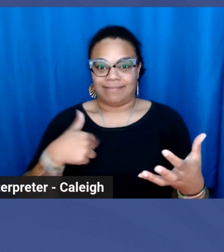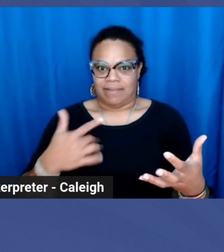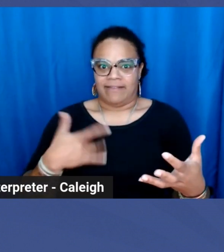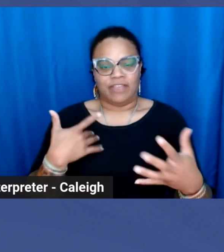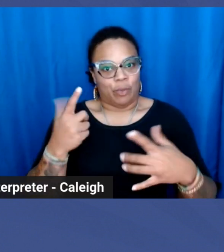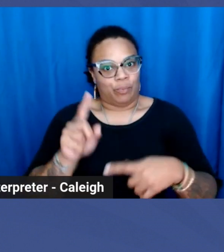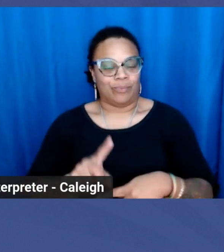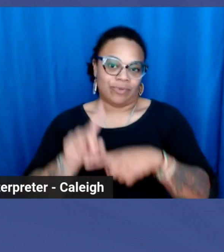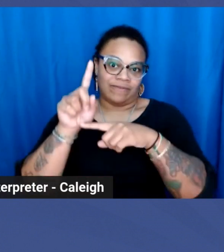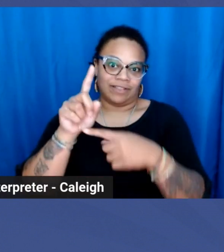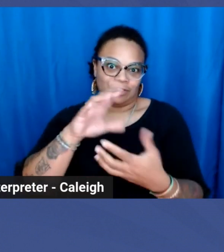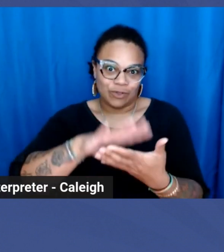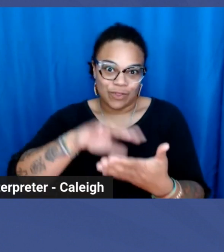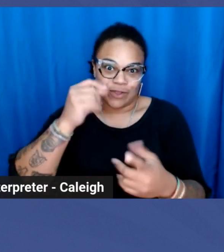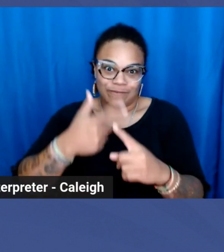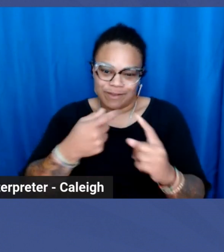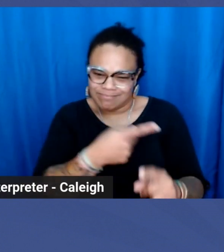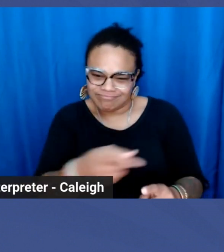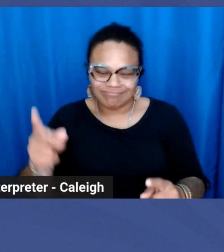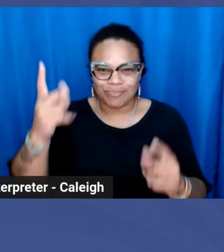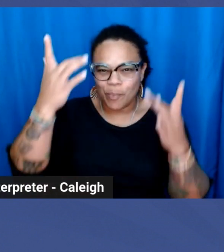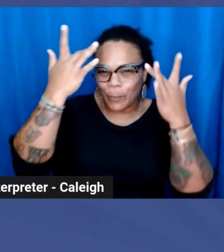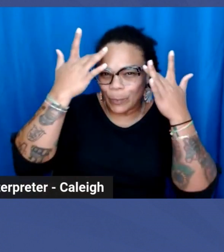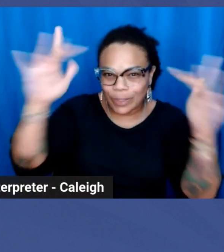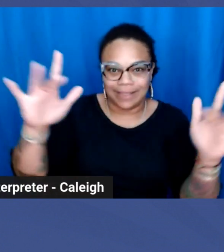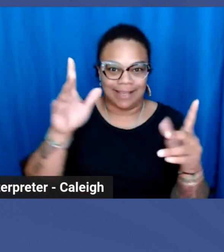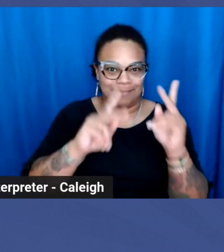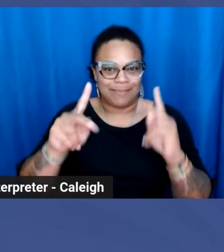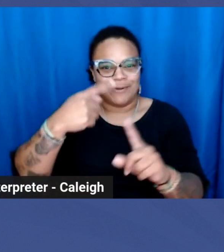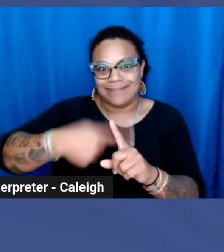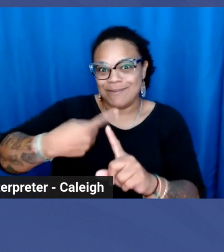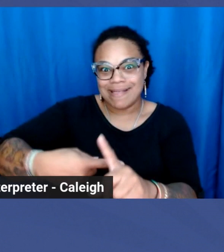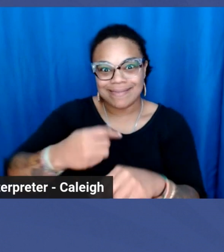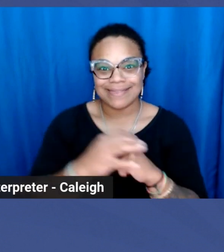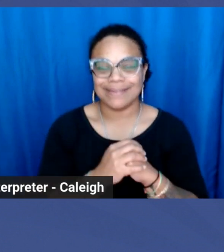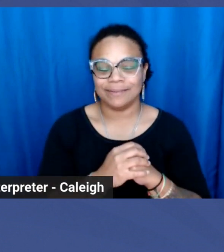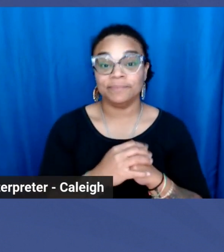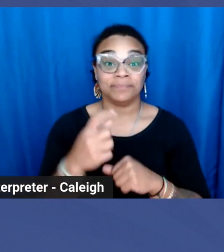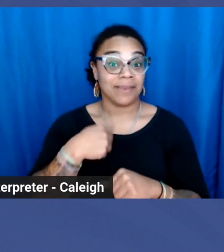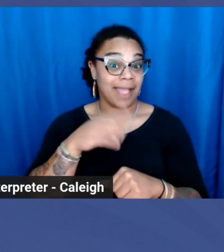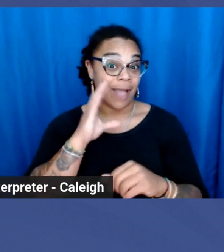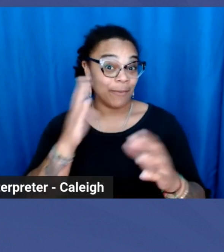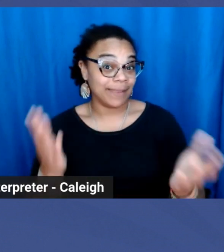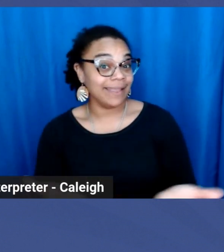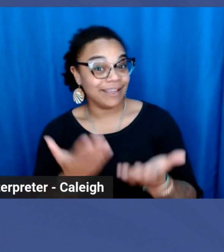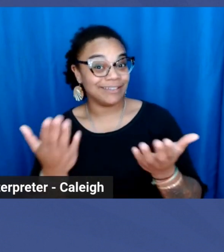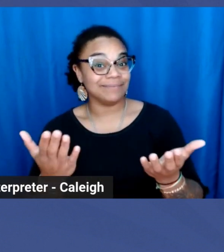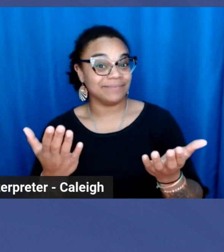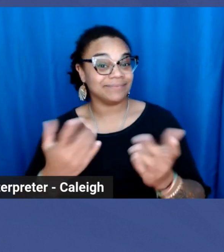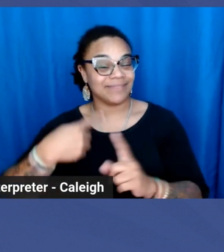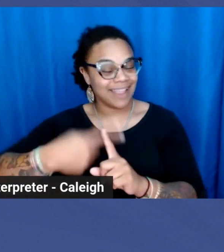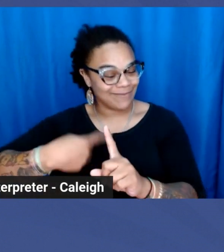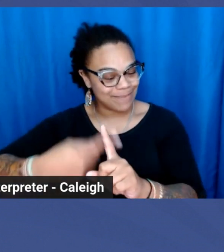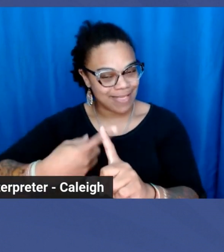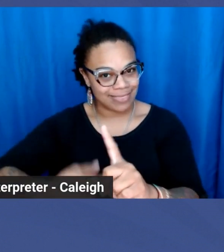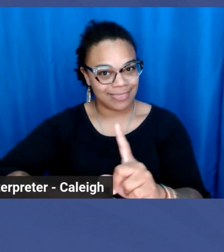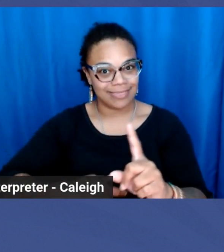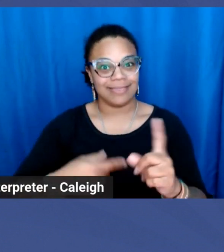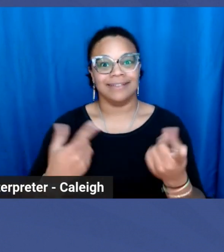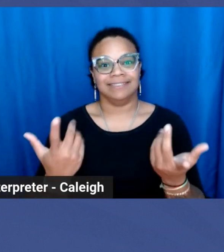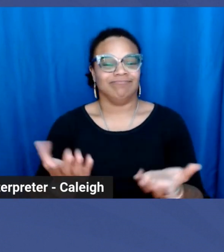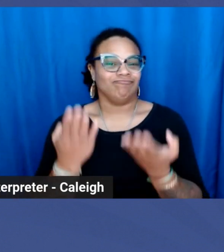learn from all these brilliant people every month. I will be here every month with a different